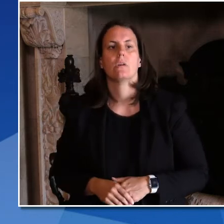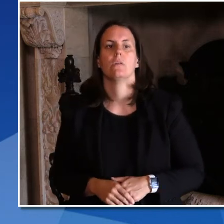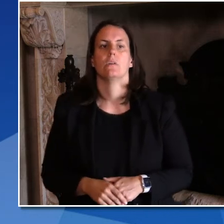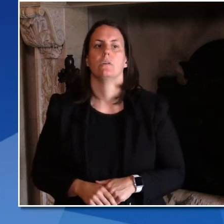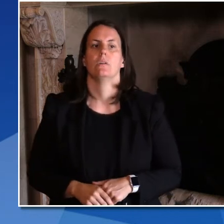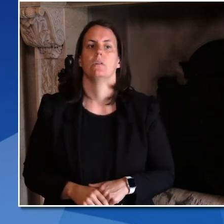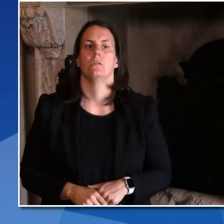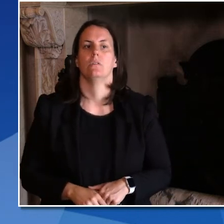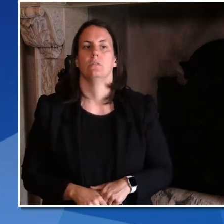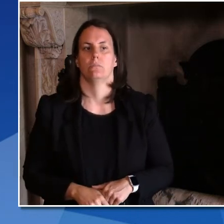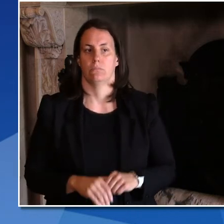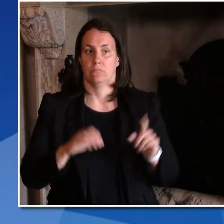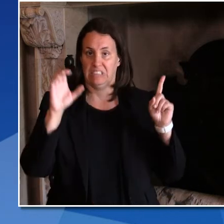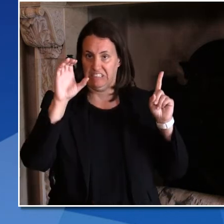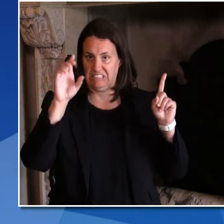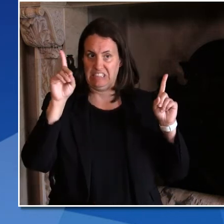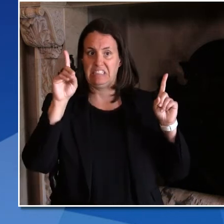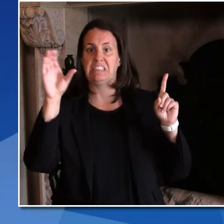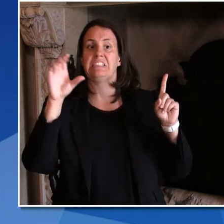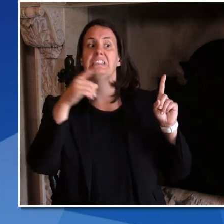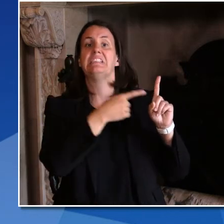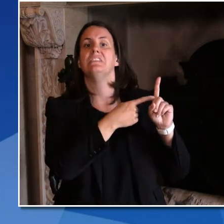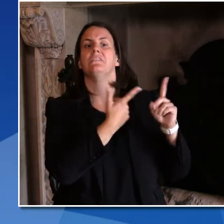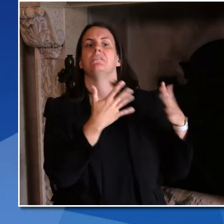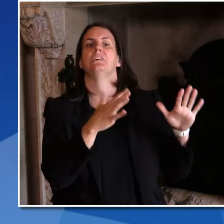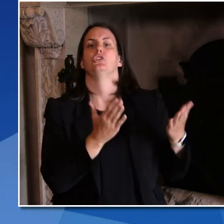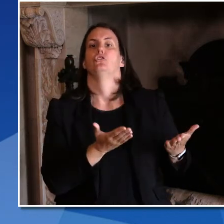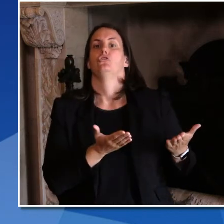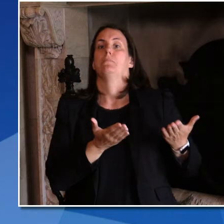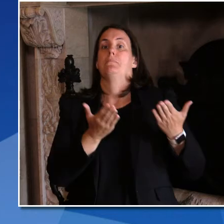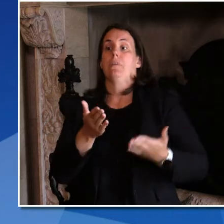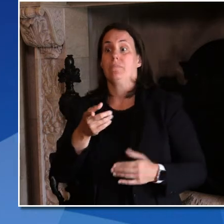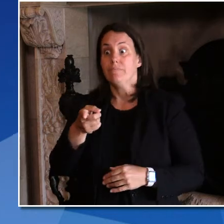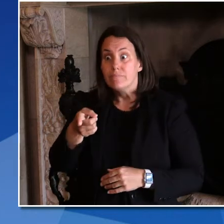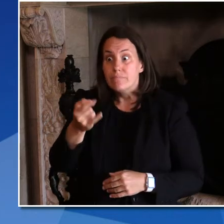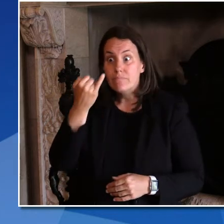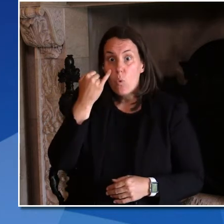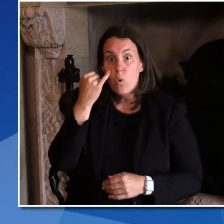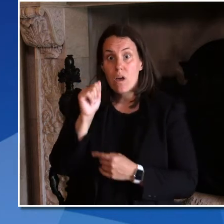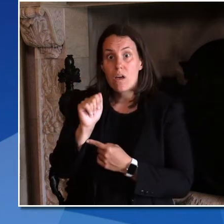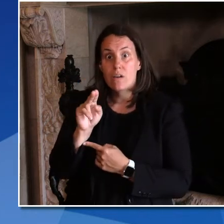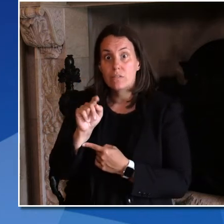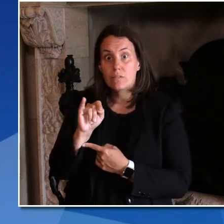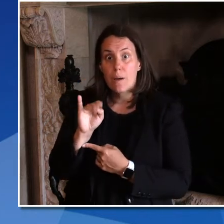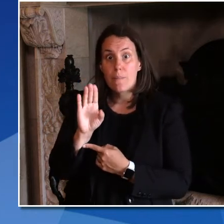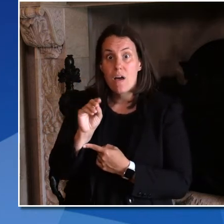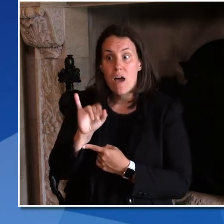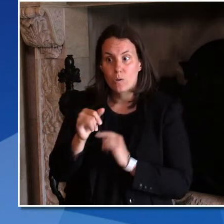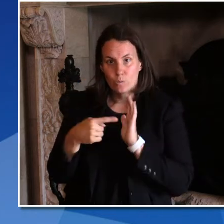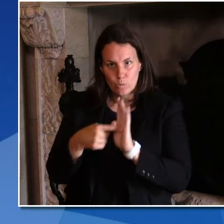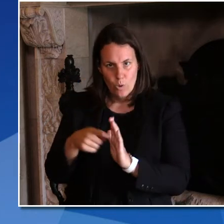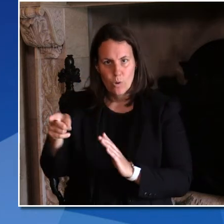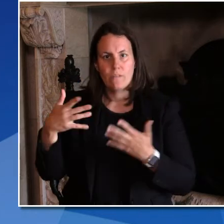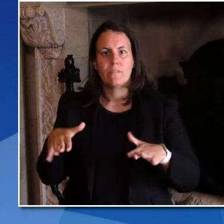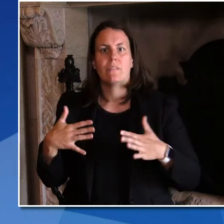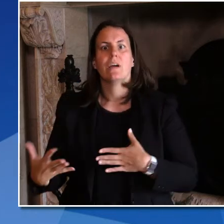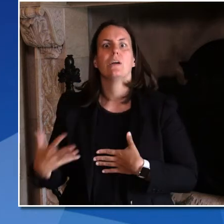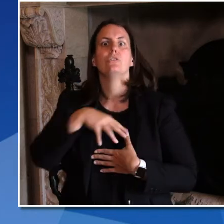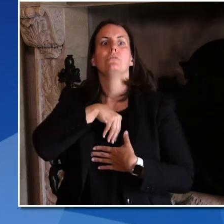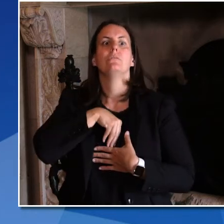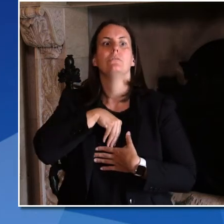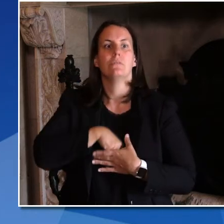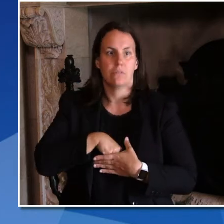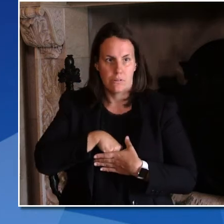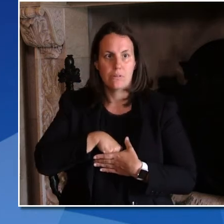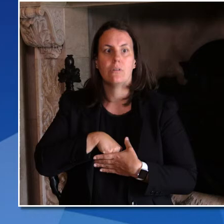positive antibody result be followed up with a separate independent antibody test. And I'm wondering if that's a protocol that will be included in